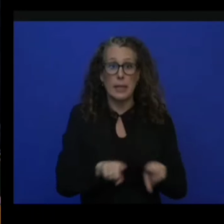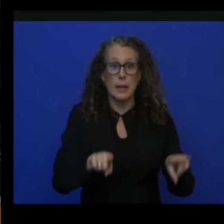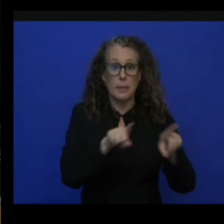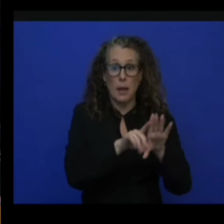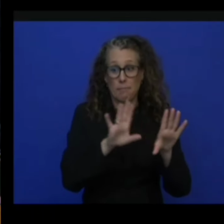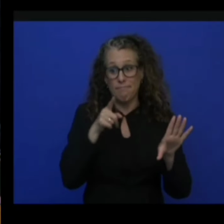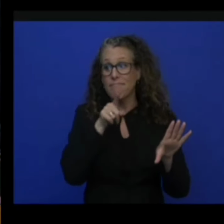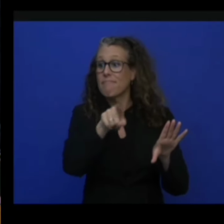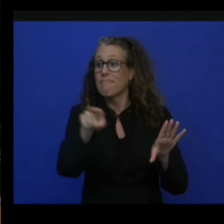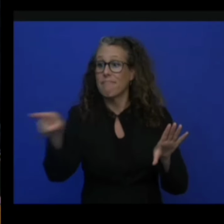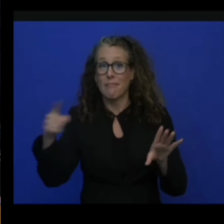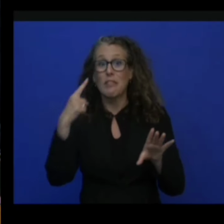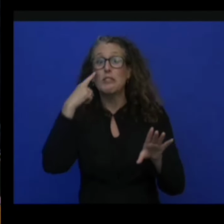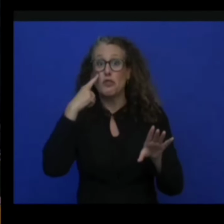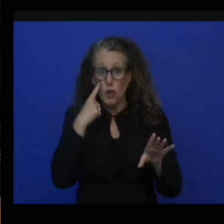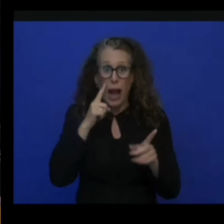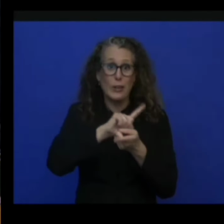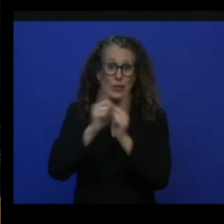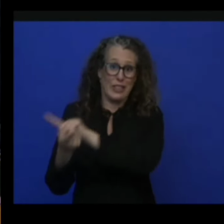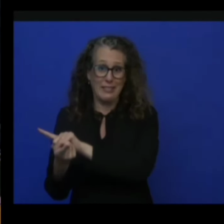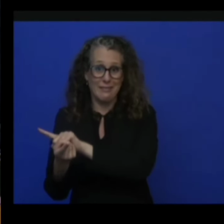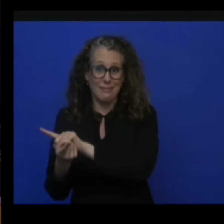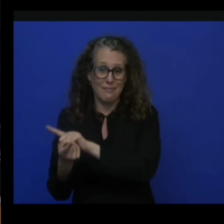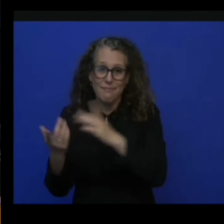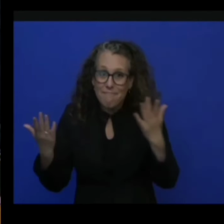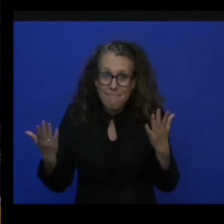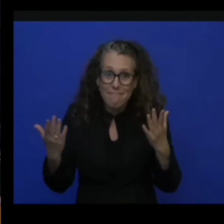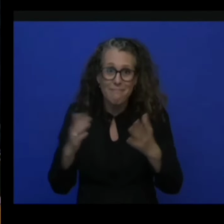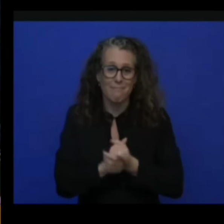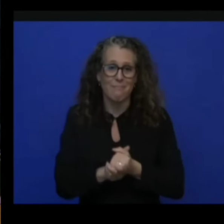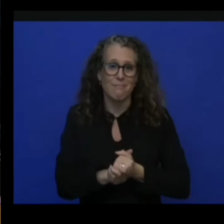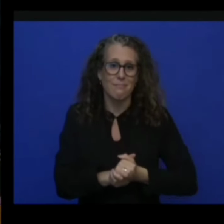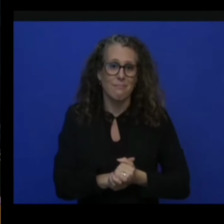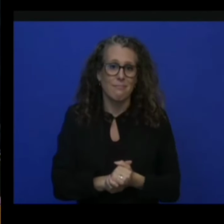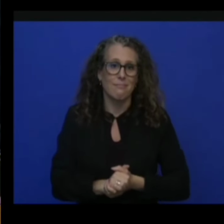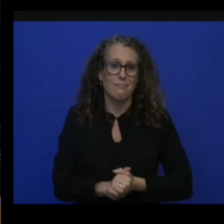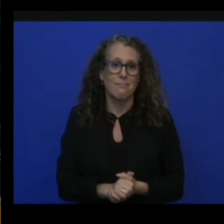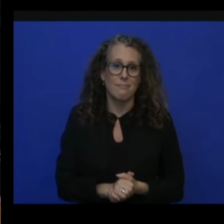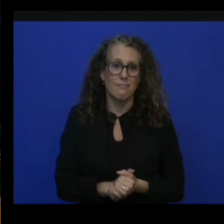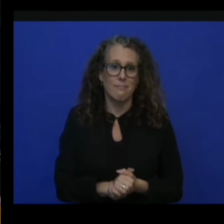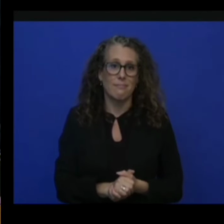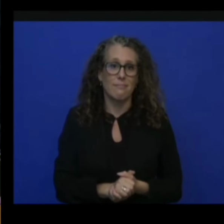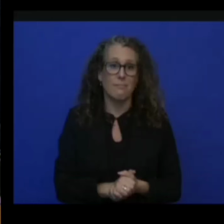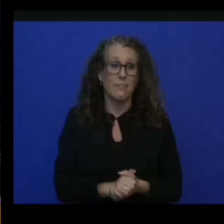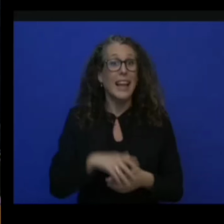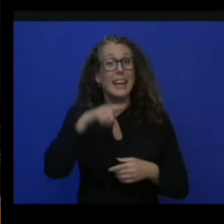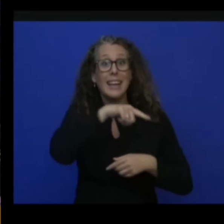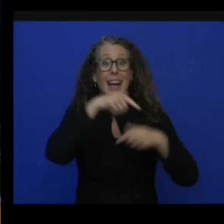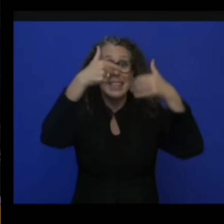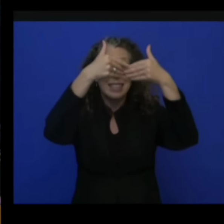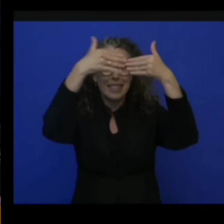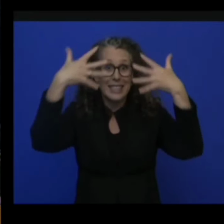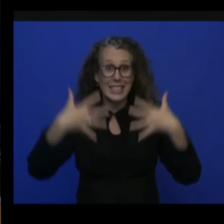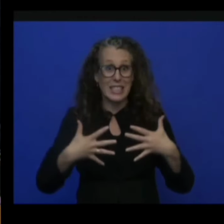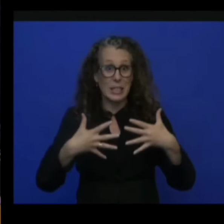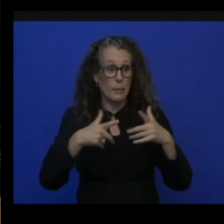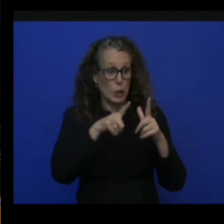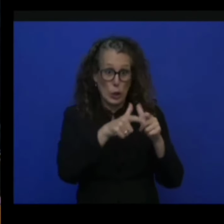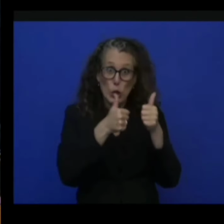to overturn it. No system, however good, can long